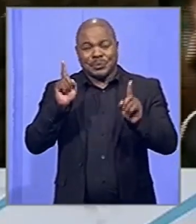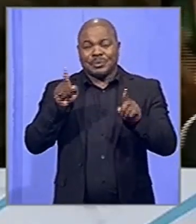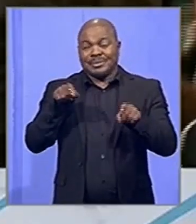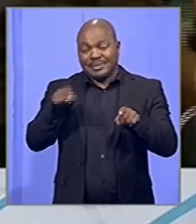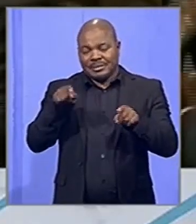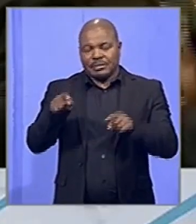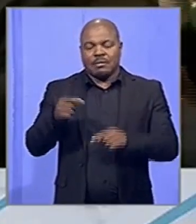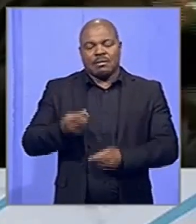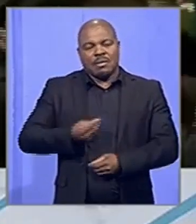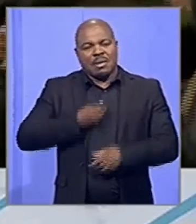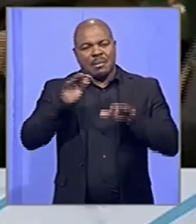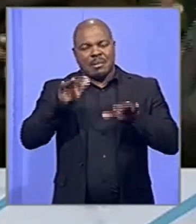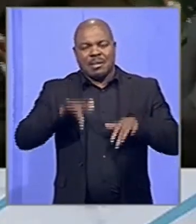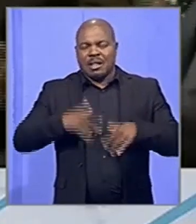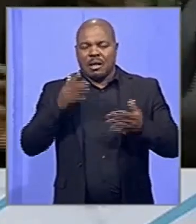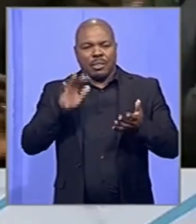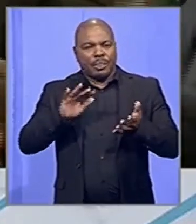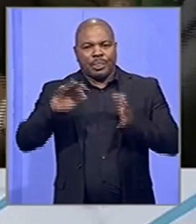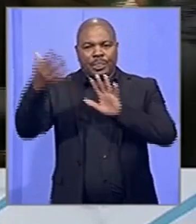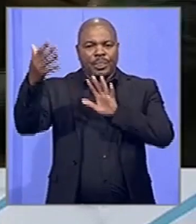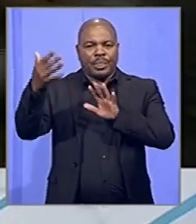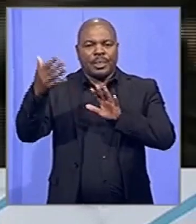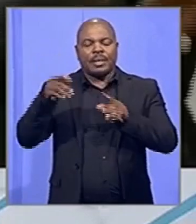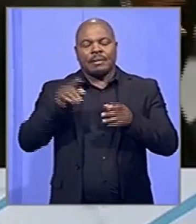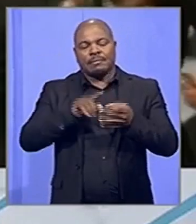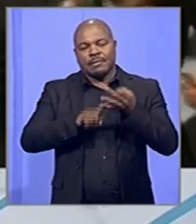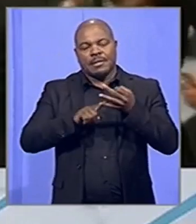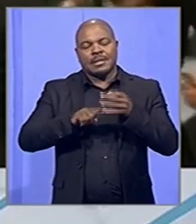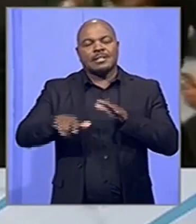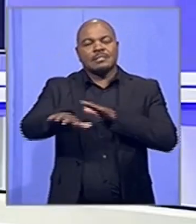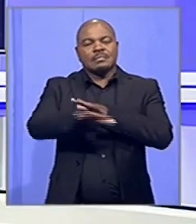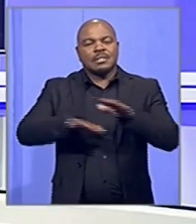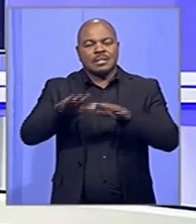lives of young people. And finally, spatial justice.